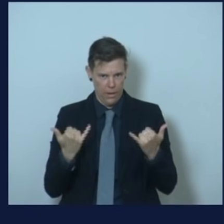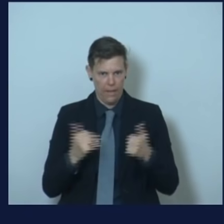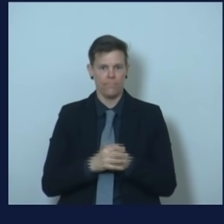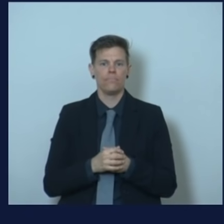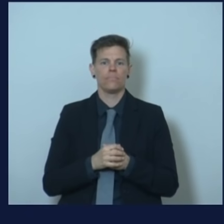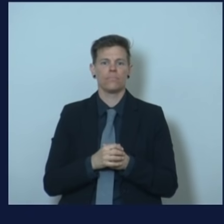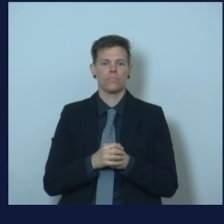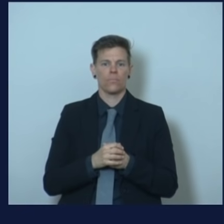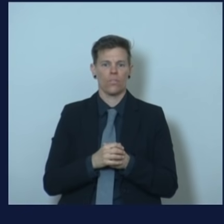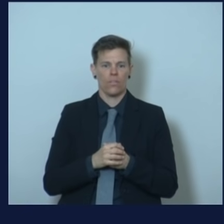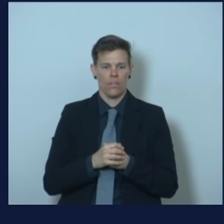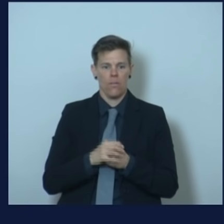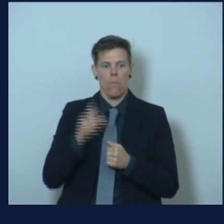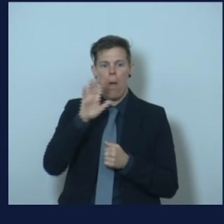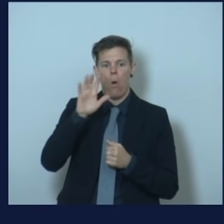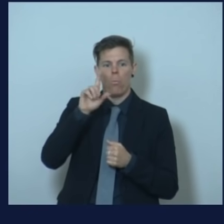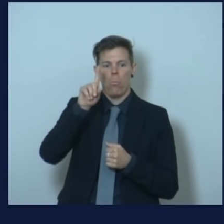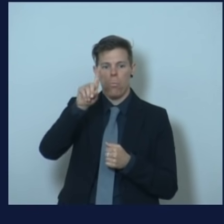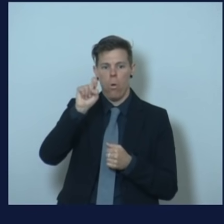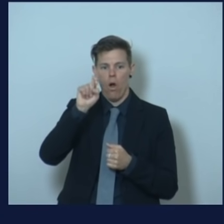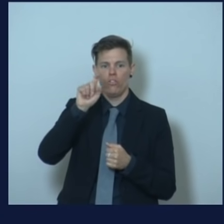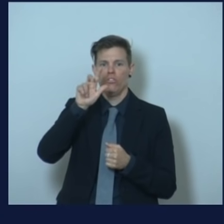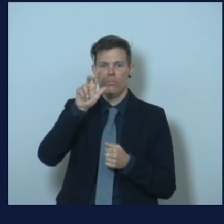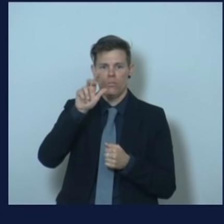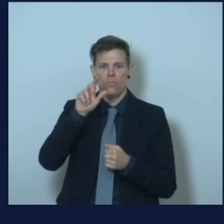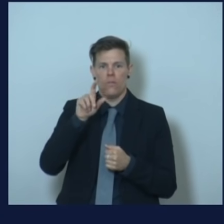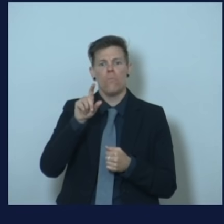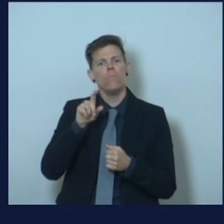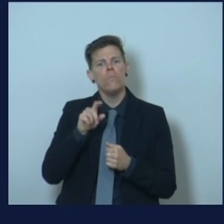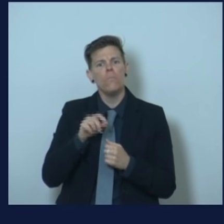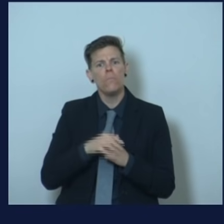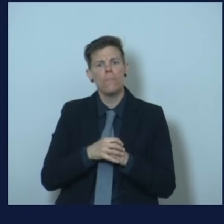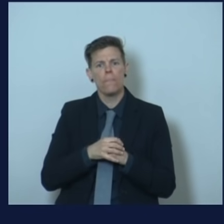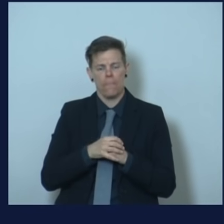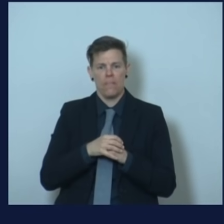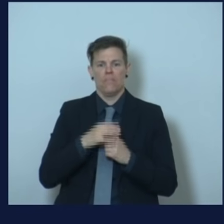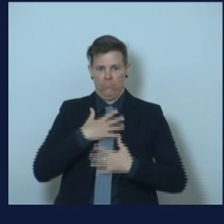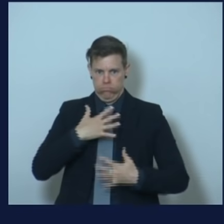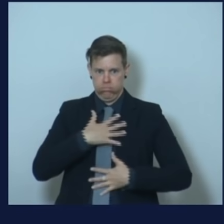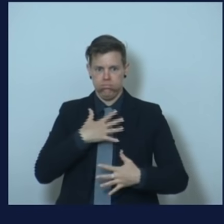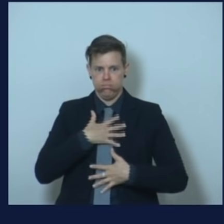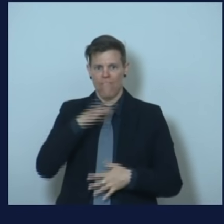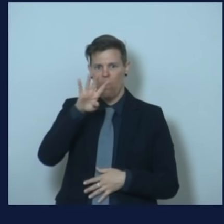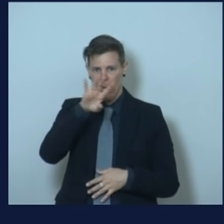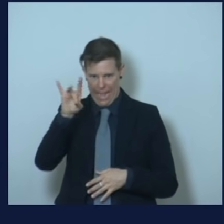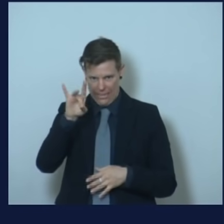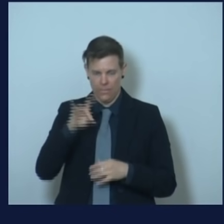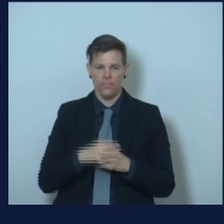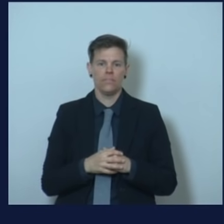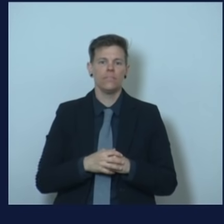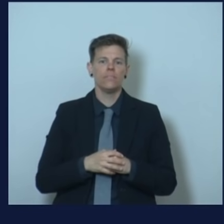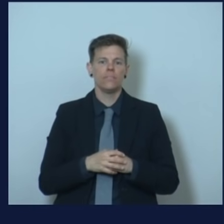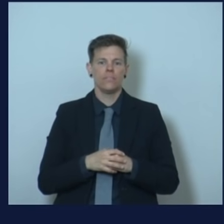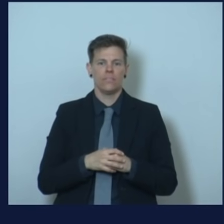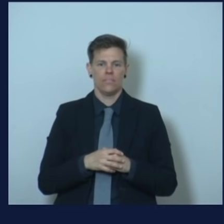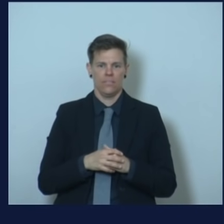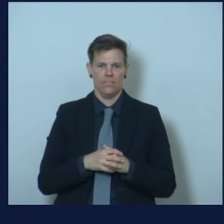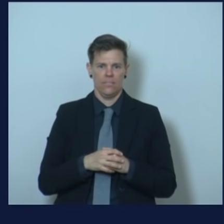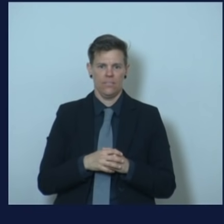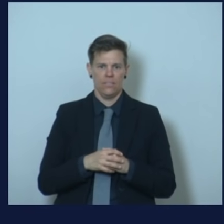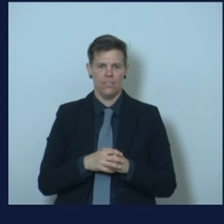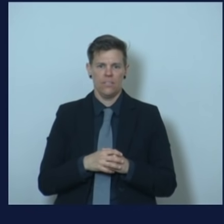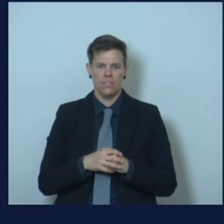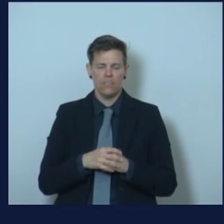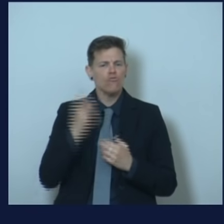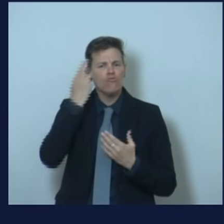hospitalizations and 48 on ventilators. And I do this for individuals who might be joining us for the very first briefing for the very